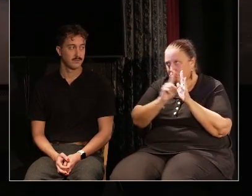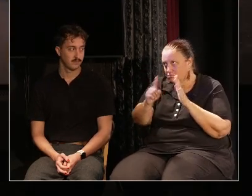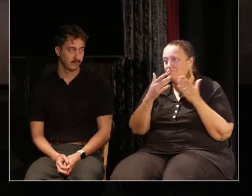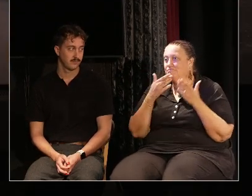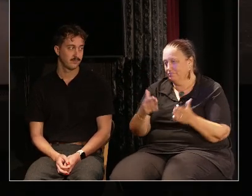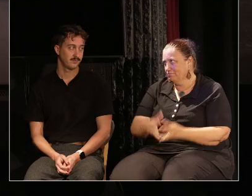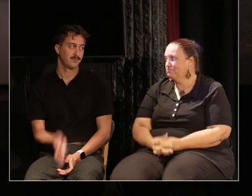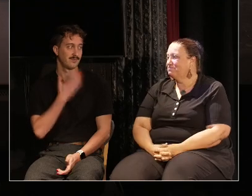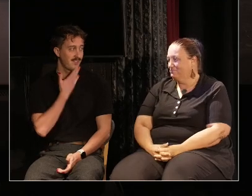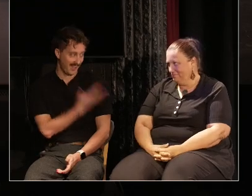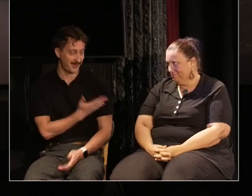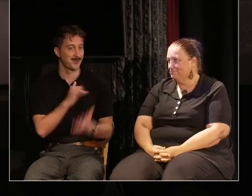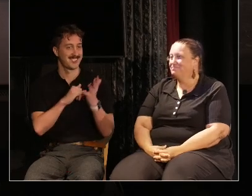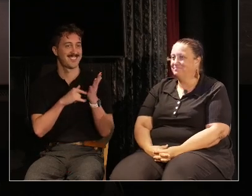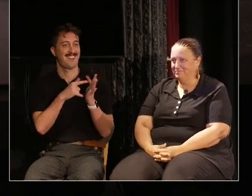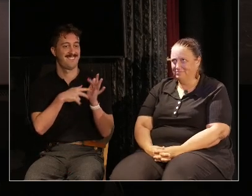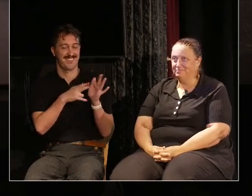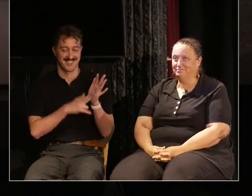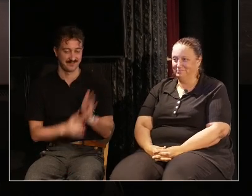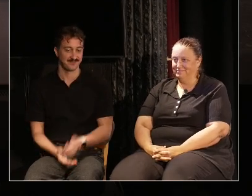you, Stephen.